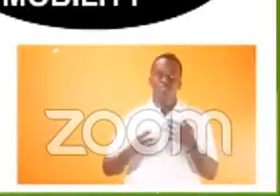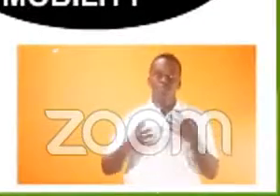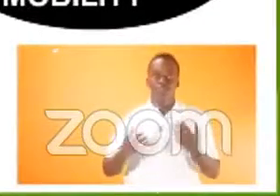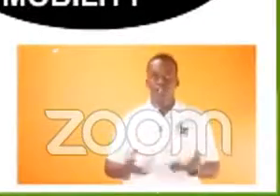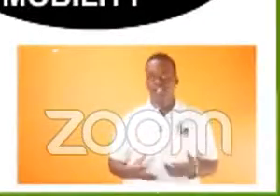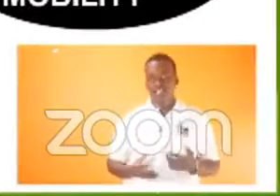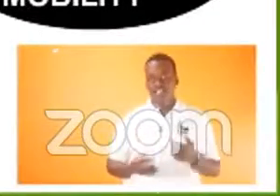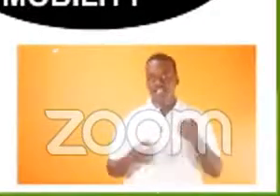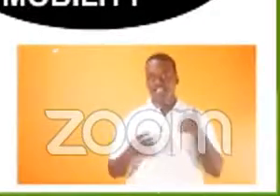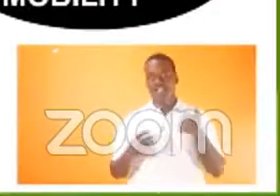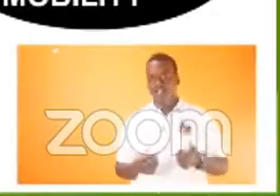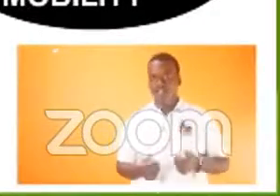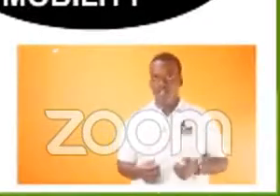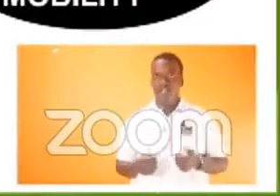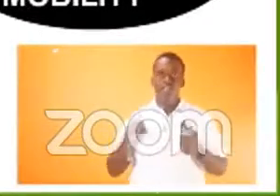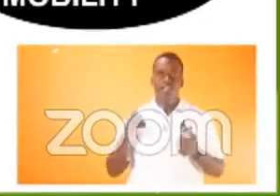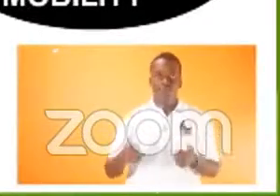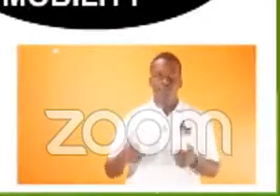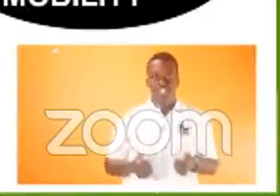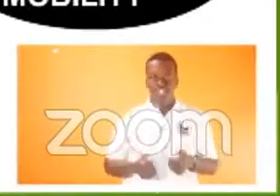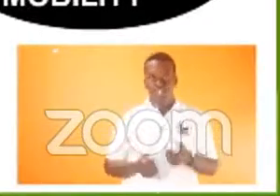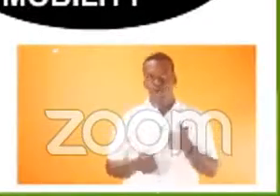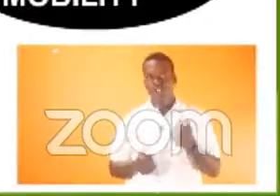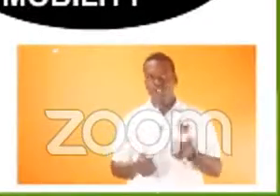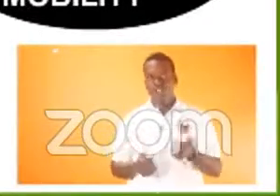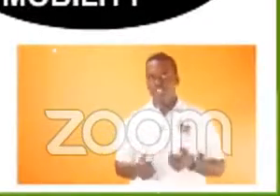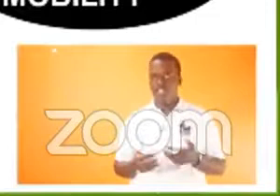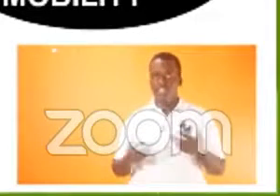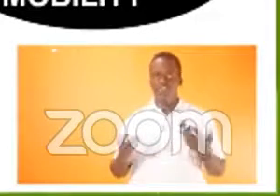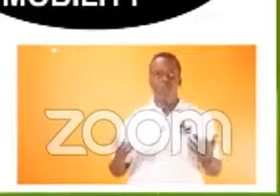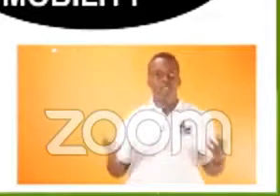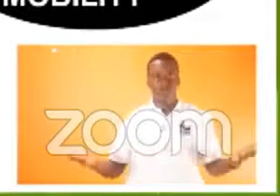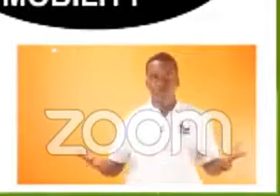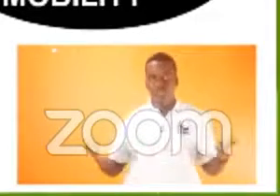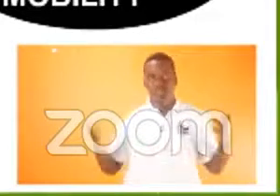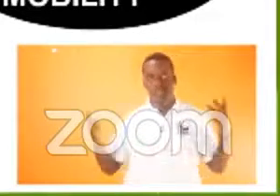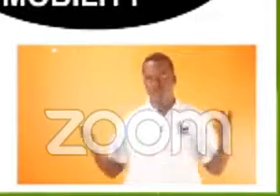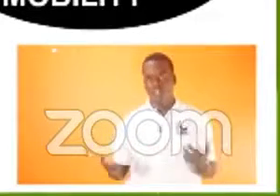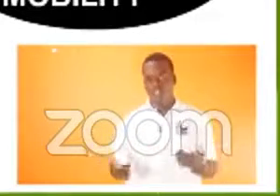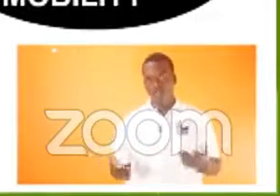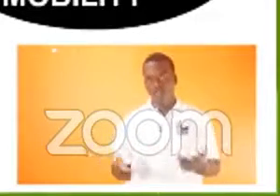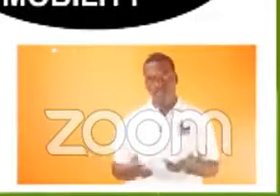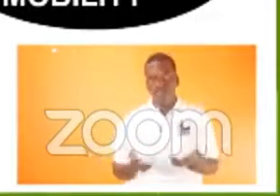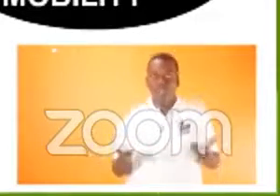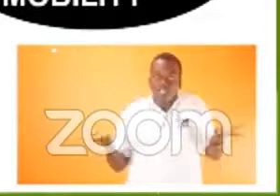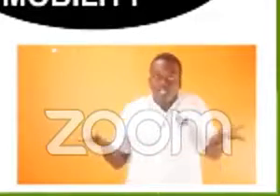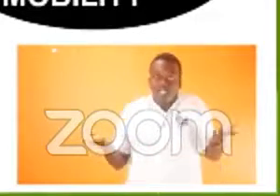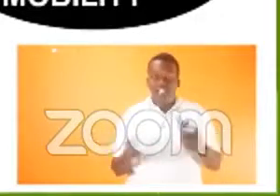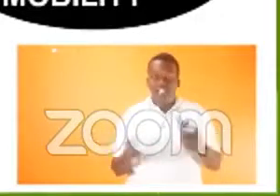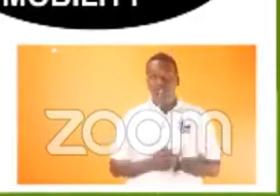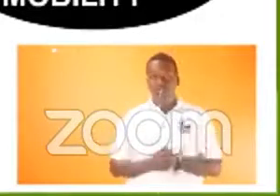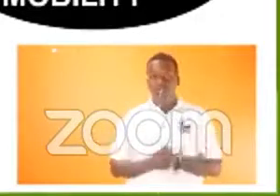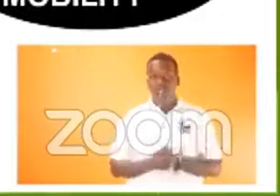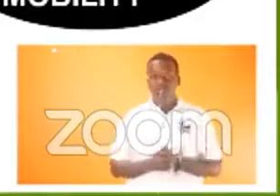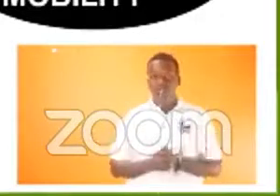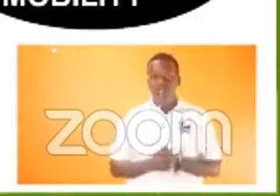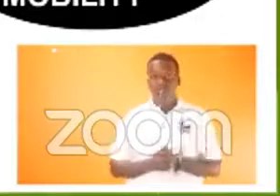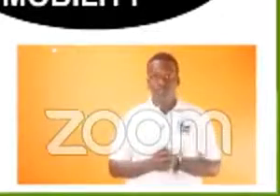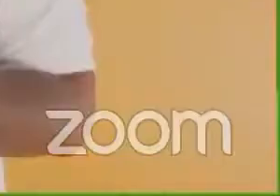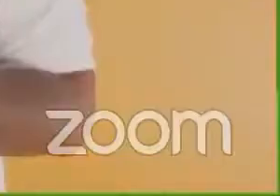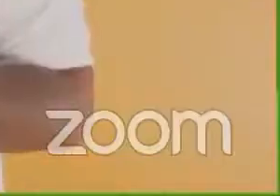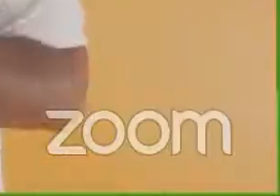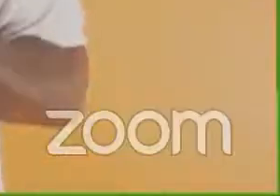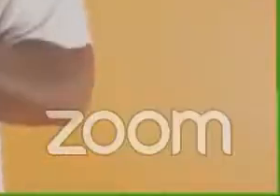ability of moving freely, accessing health, education, opportunities, and so much more whenever you want, is a luxury you cannot